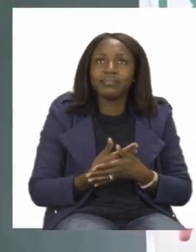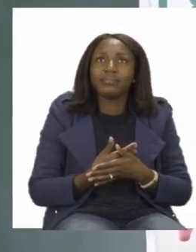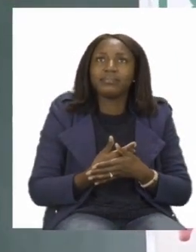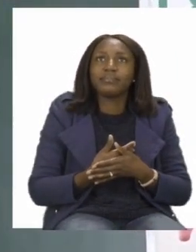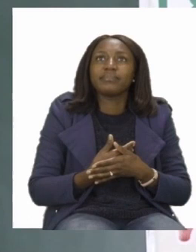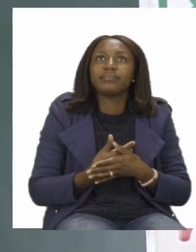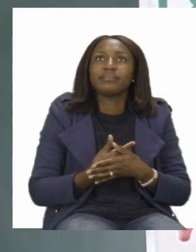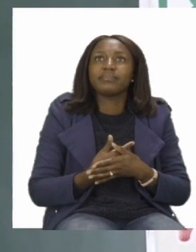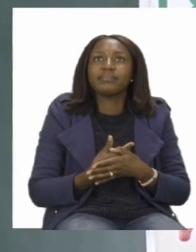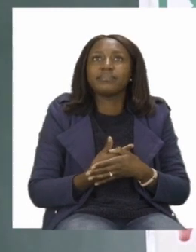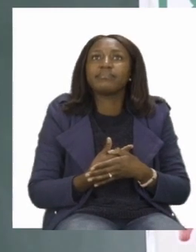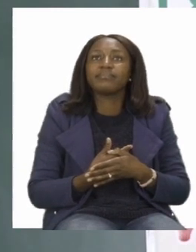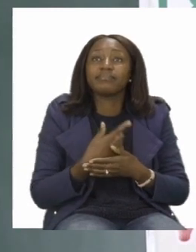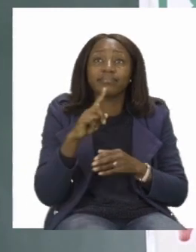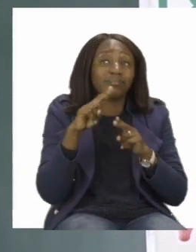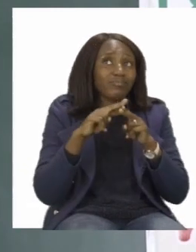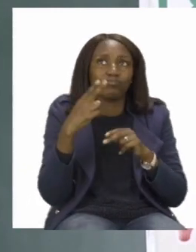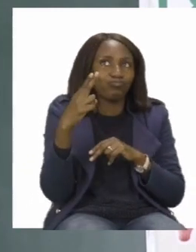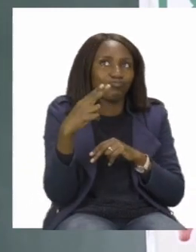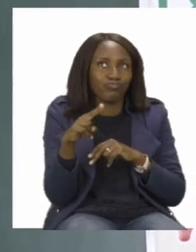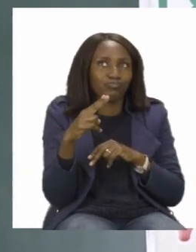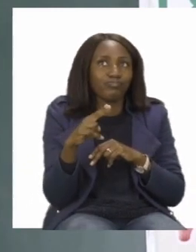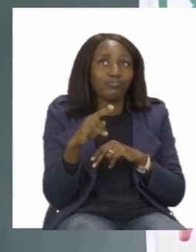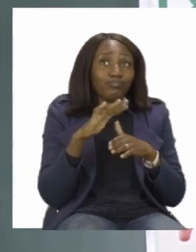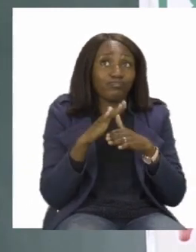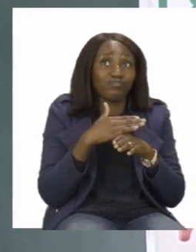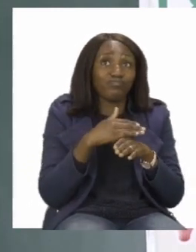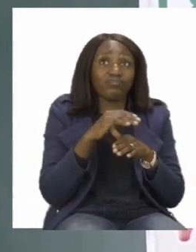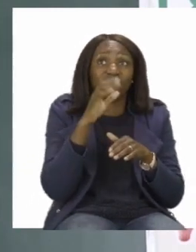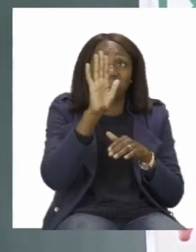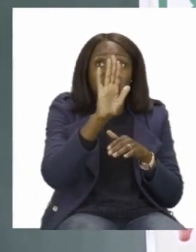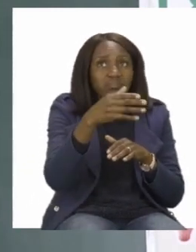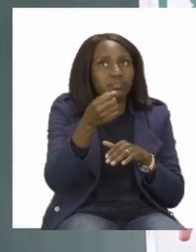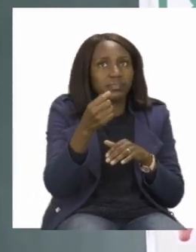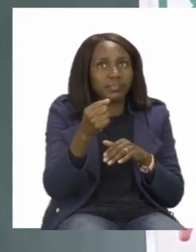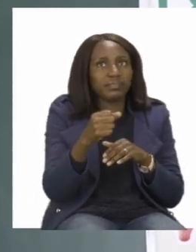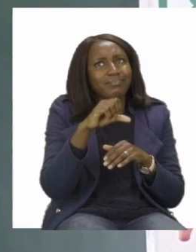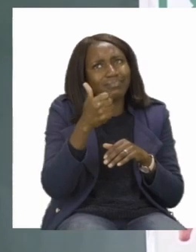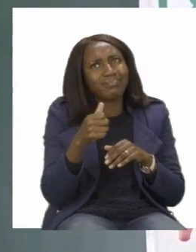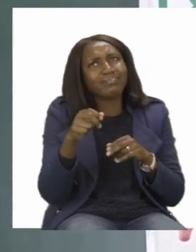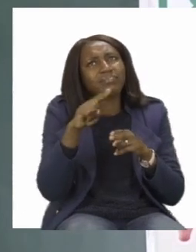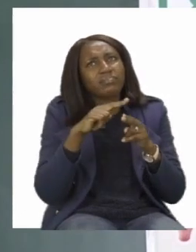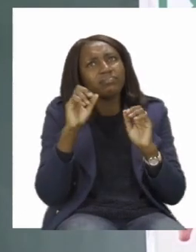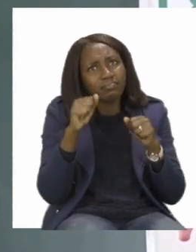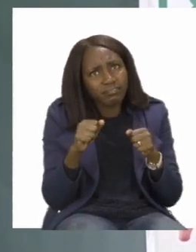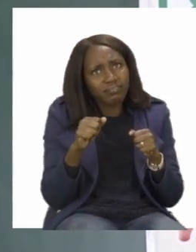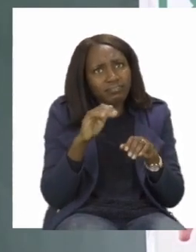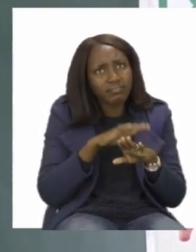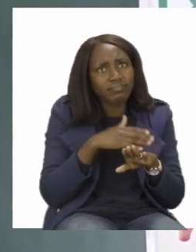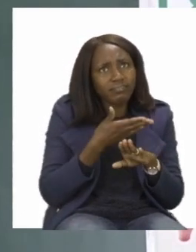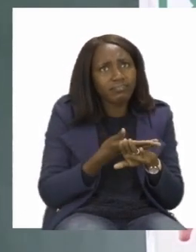that's not a word that you're going to be using for your 2 words. But other words that you can use is